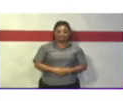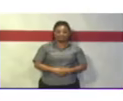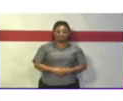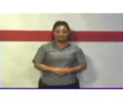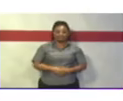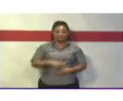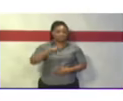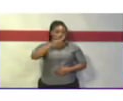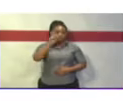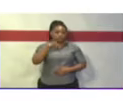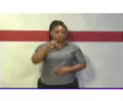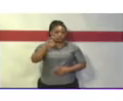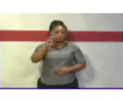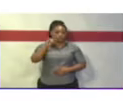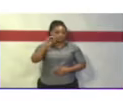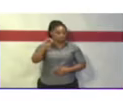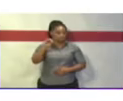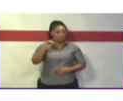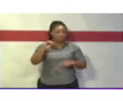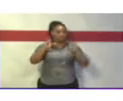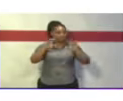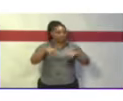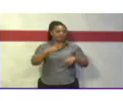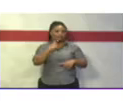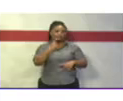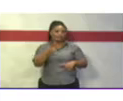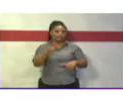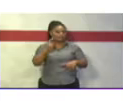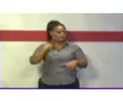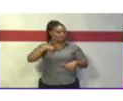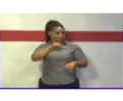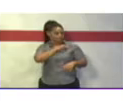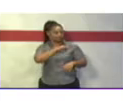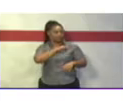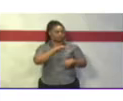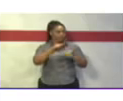to you. Could you tell us a little bit about the